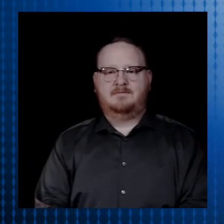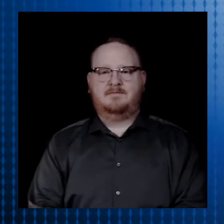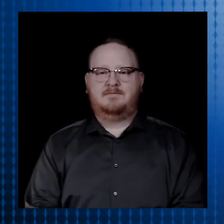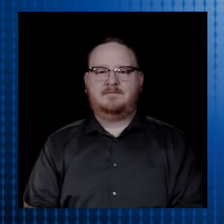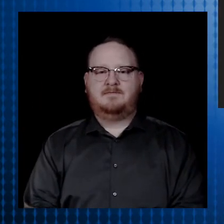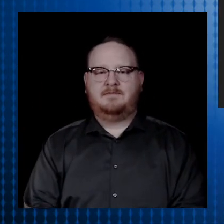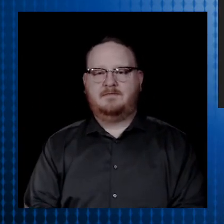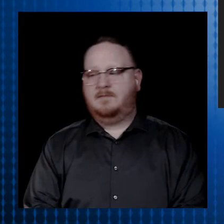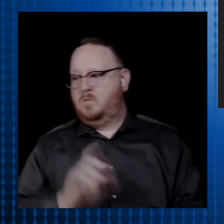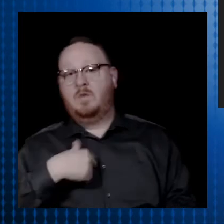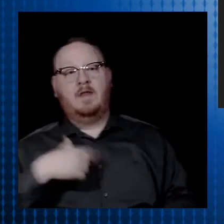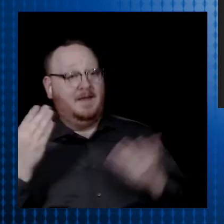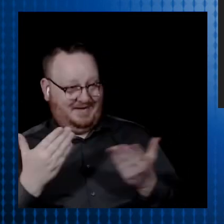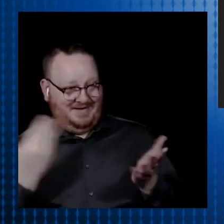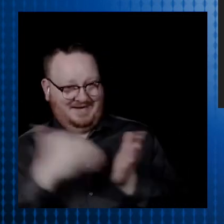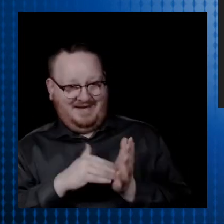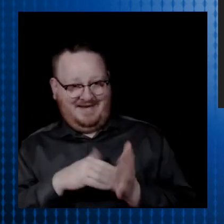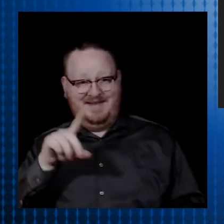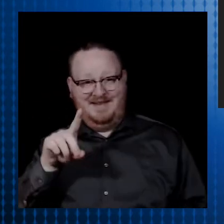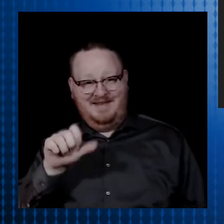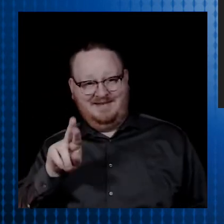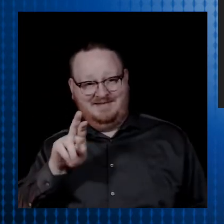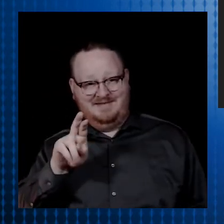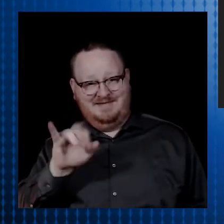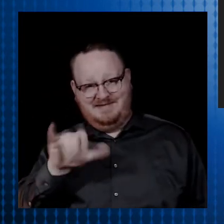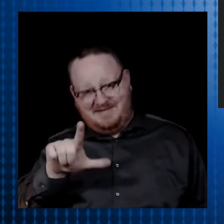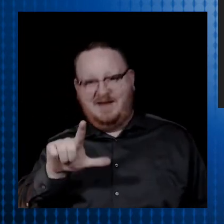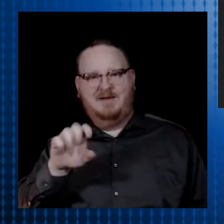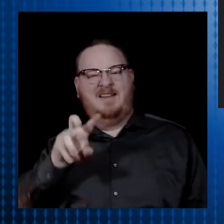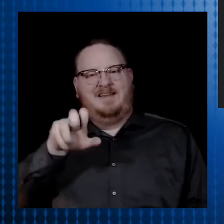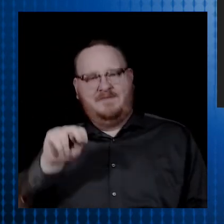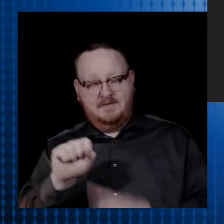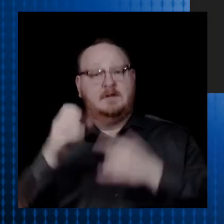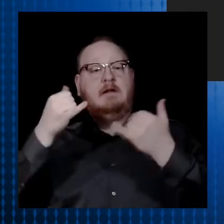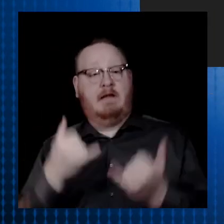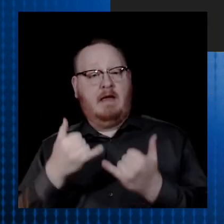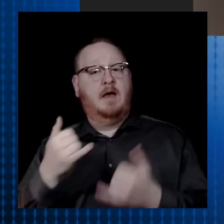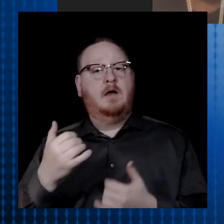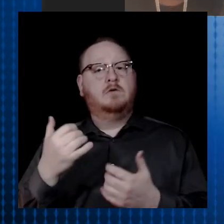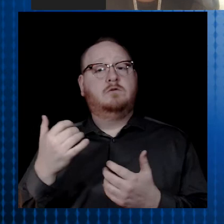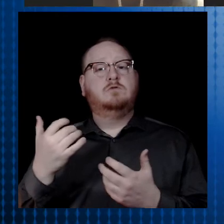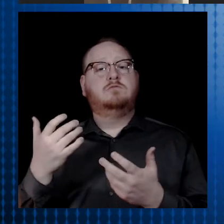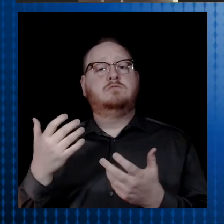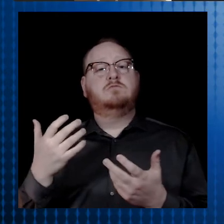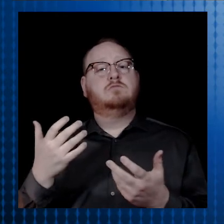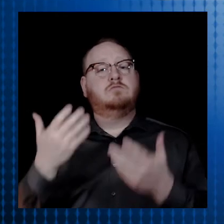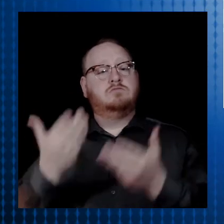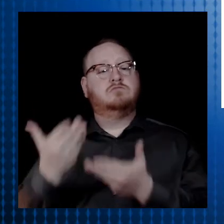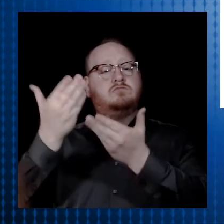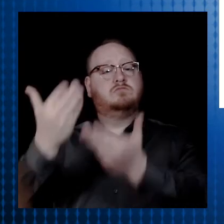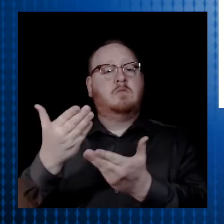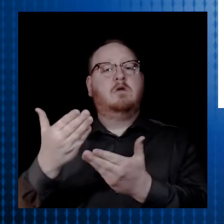I'm here again, Daryl Evans. And at this time, I will present the Lifetime Achievement